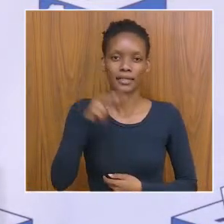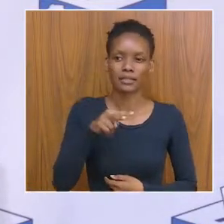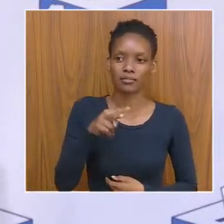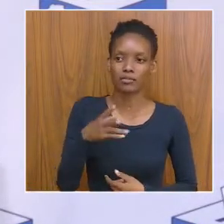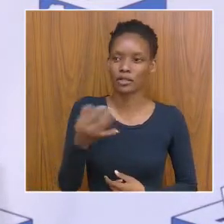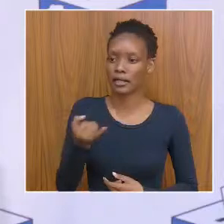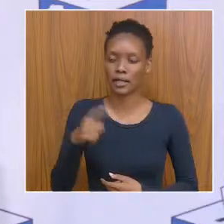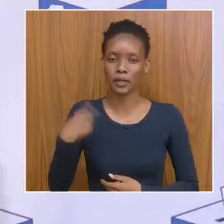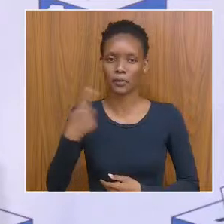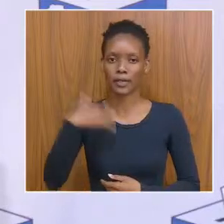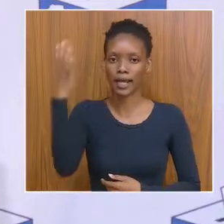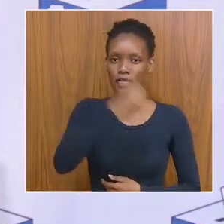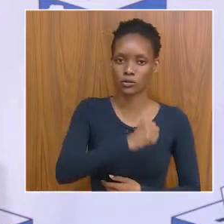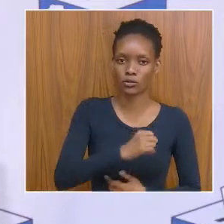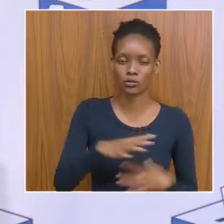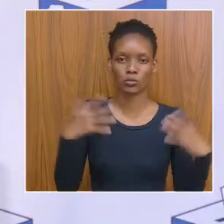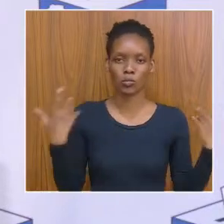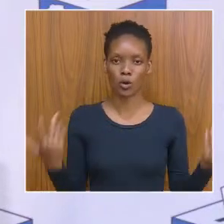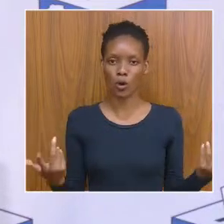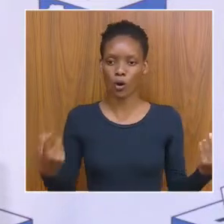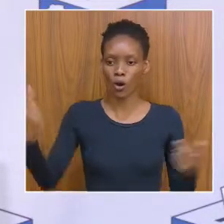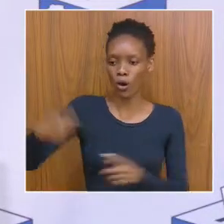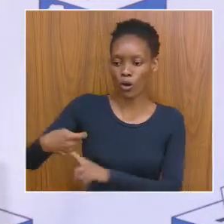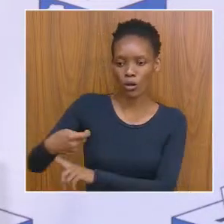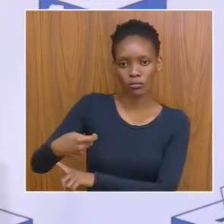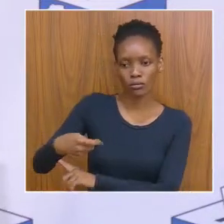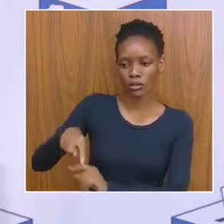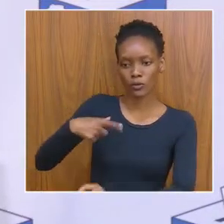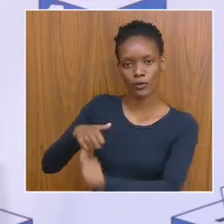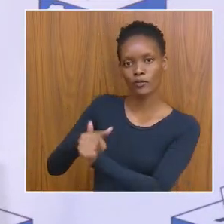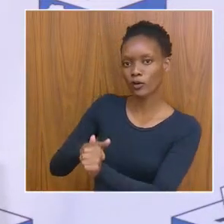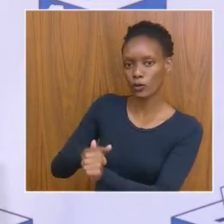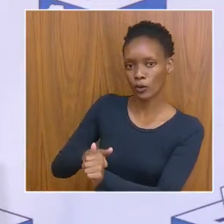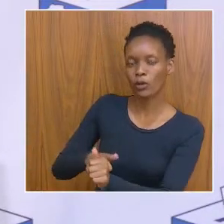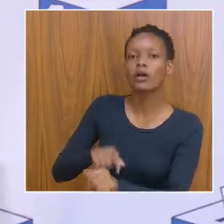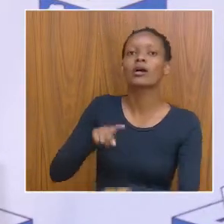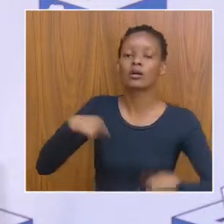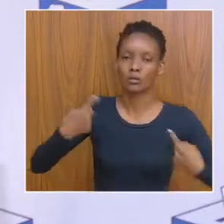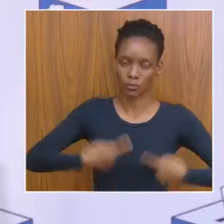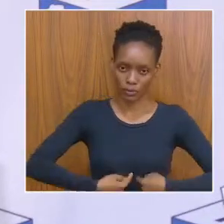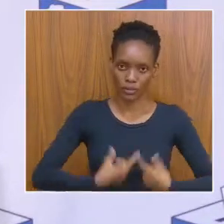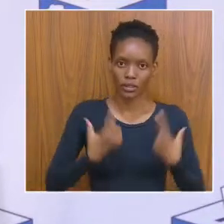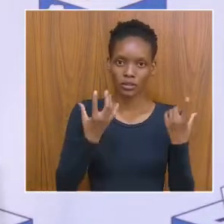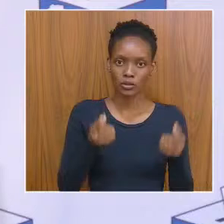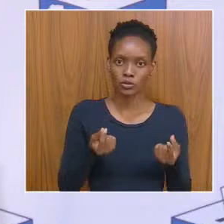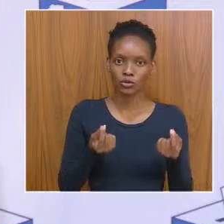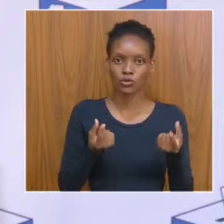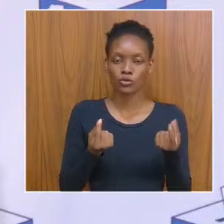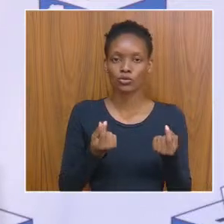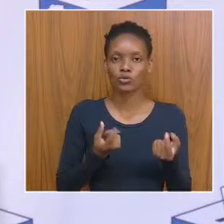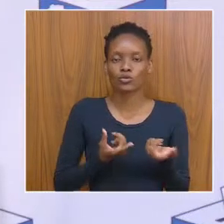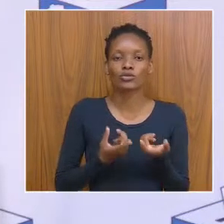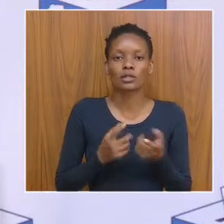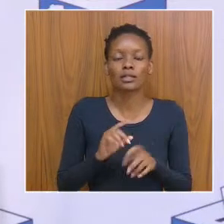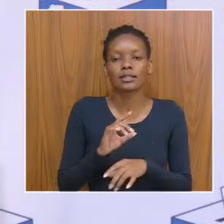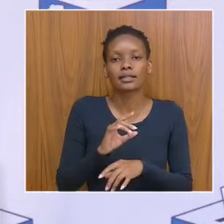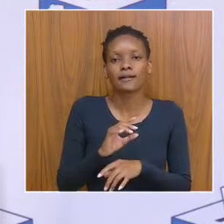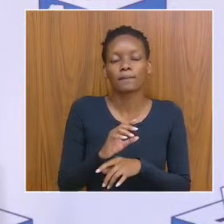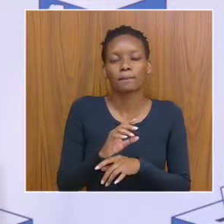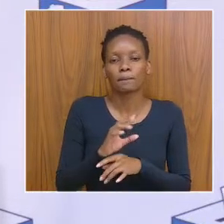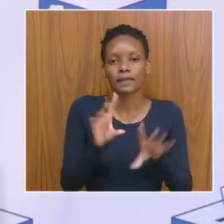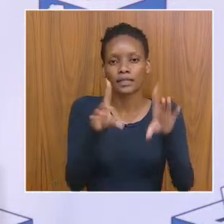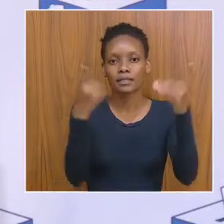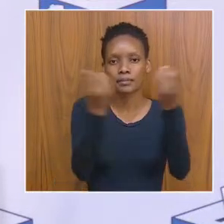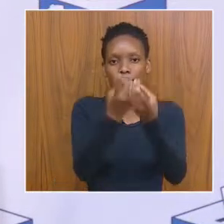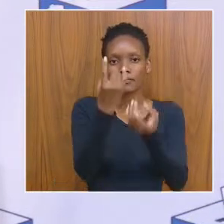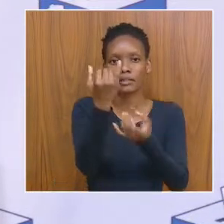second-guessing or we do not comply with judgments of the court, we have written to the Department of International Relations and Cooperation,